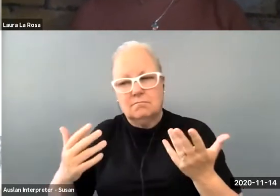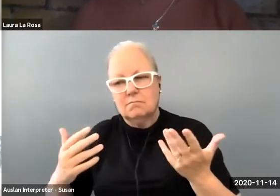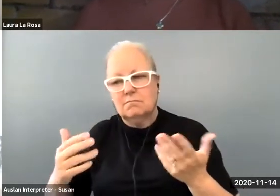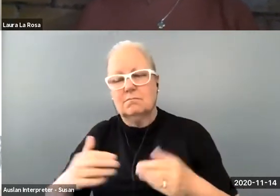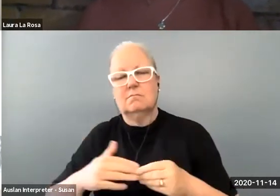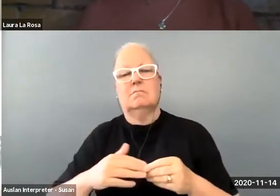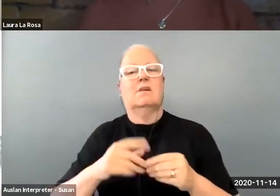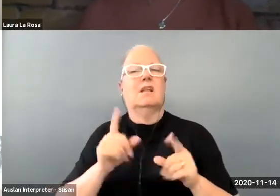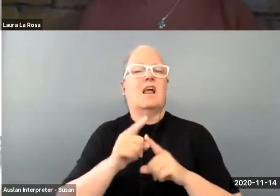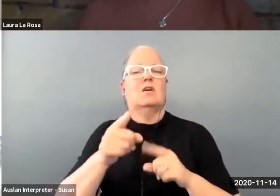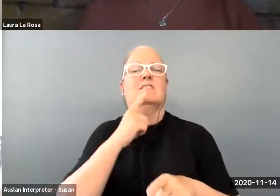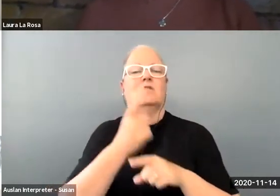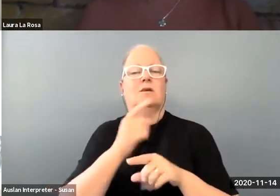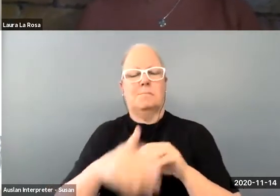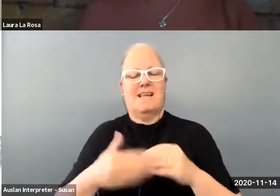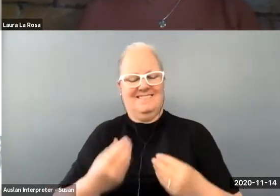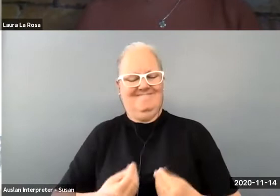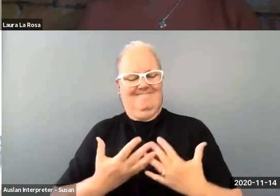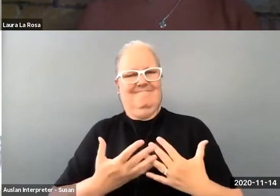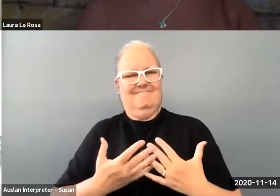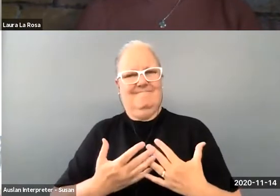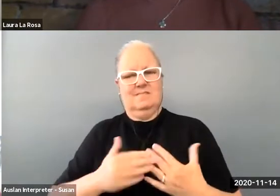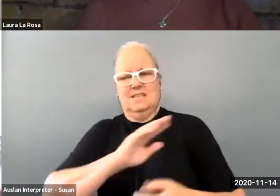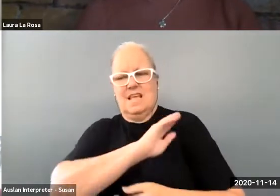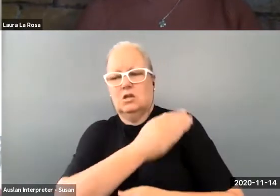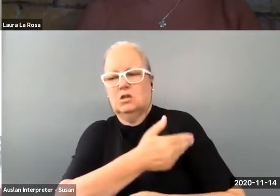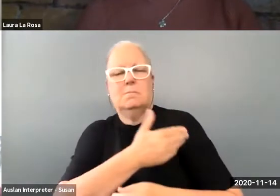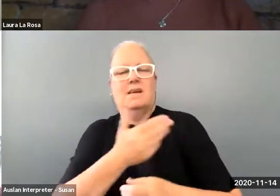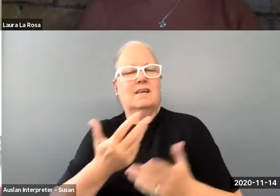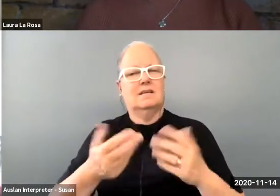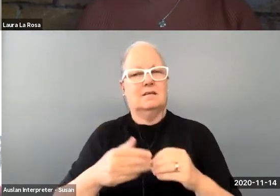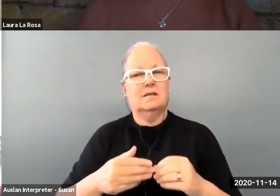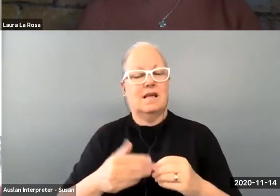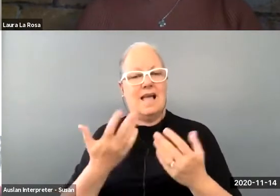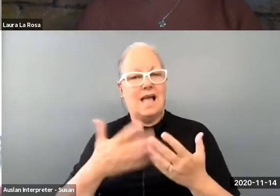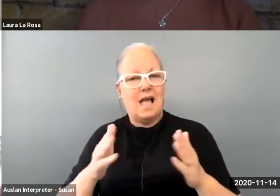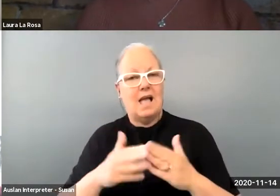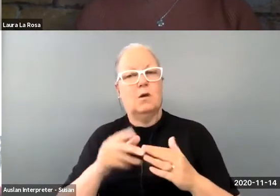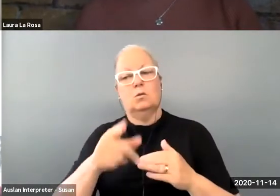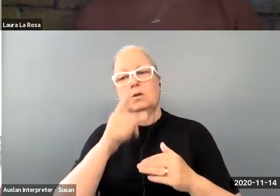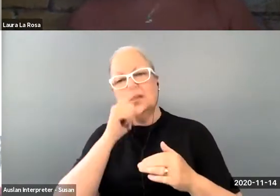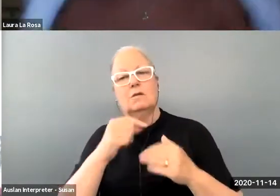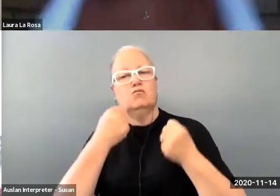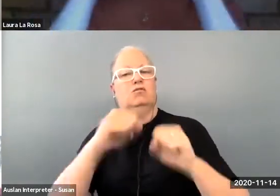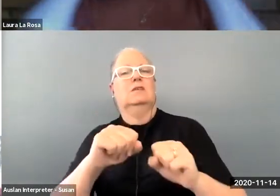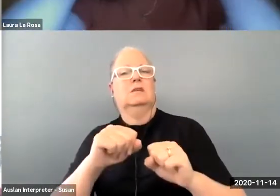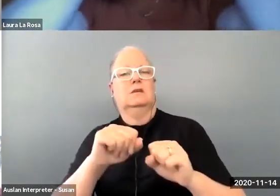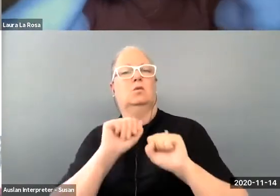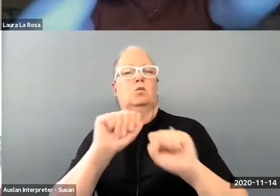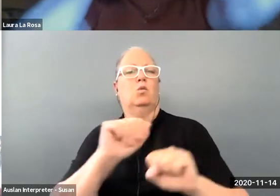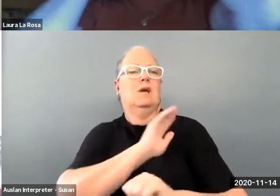Laurie just said, like, in terms of re-energizing, you know, coming back to community, but in those moments, how do you kind of protect your